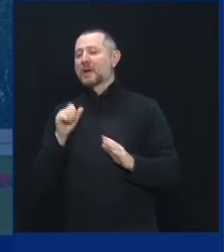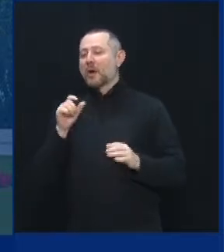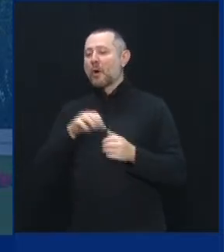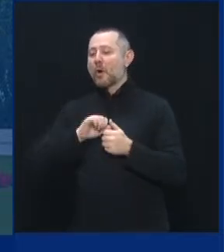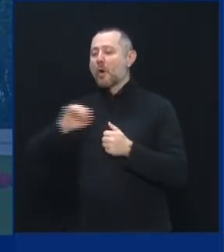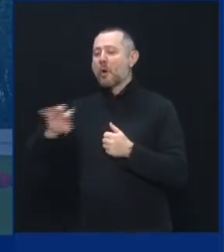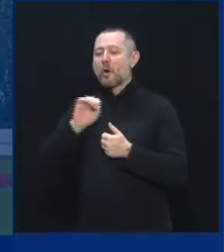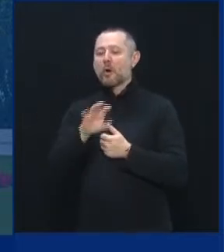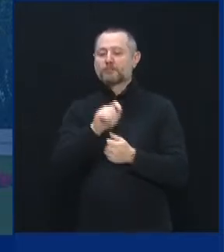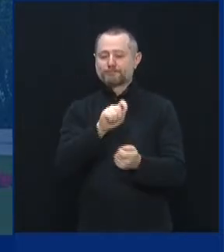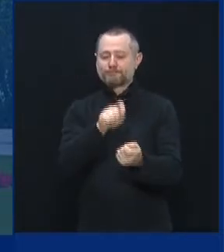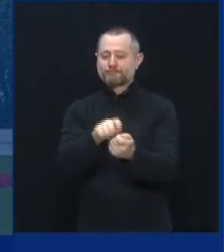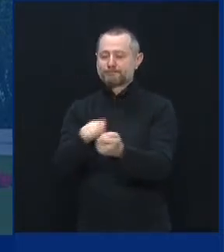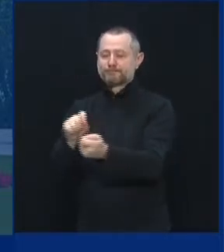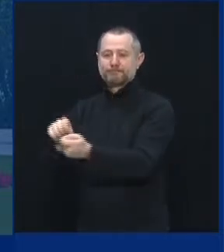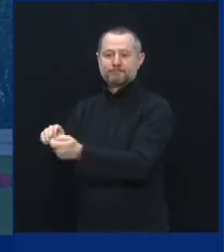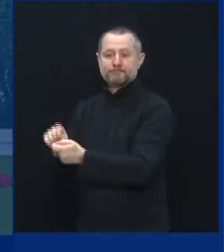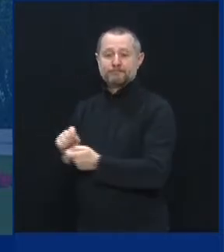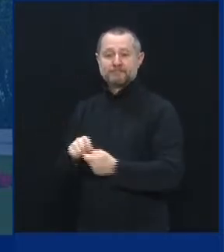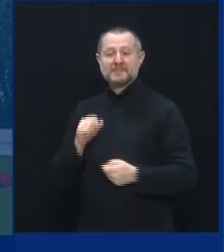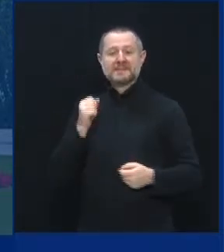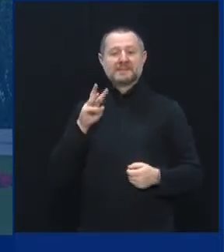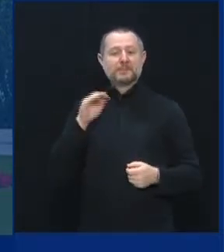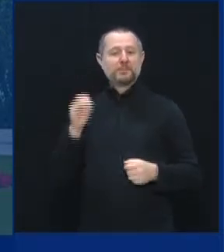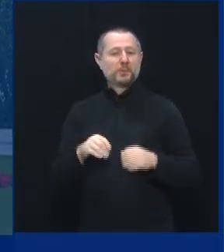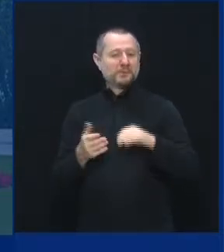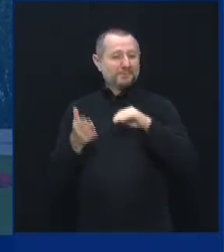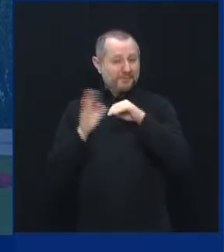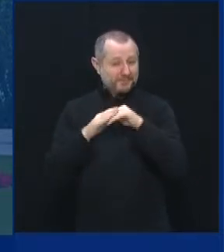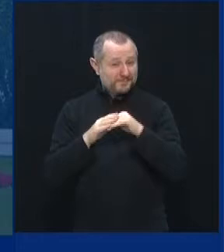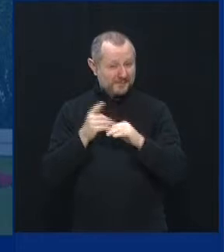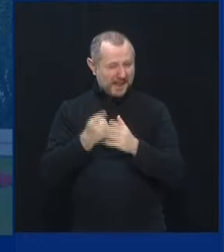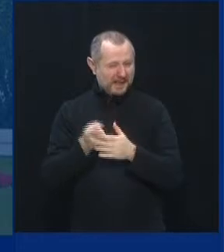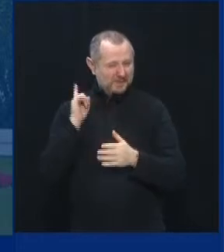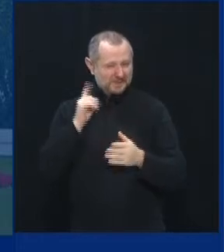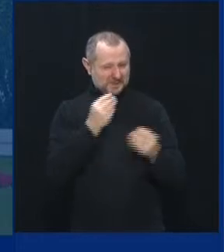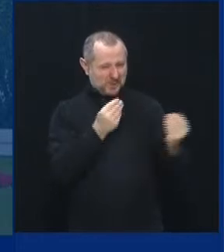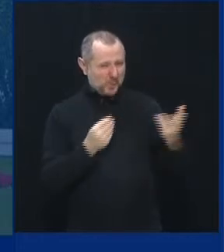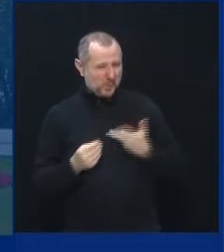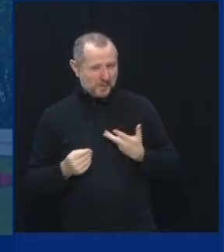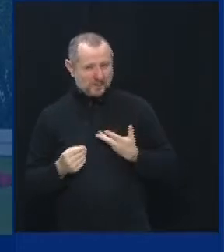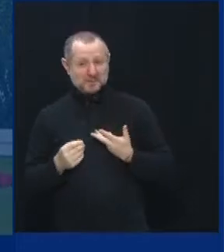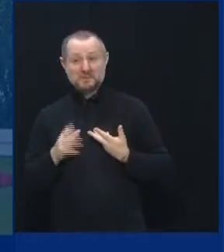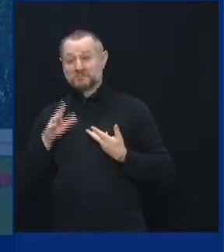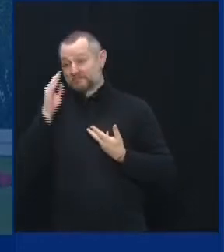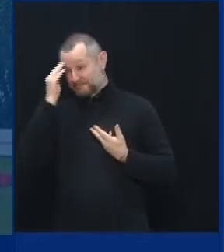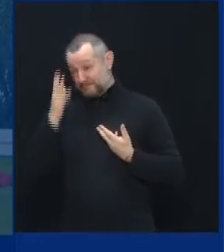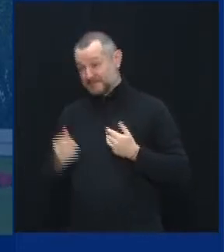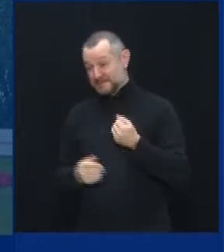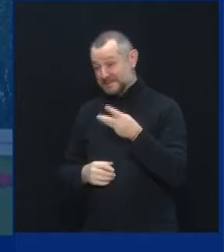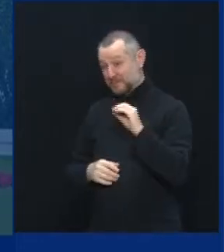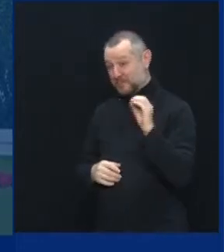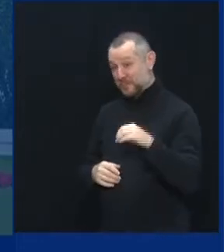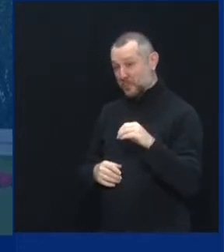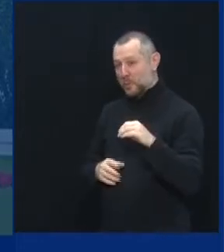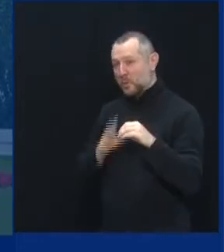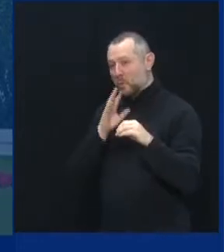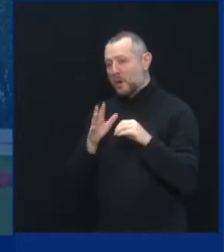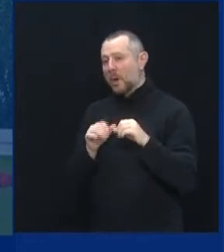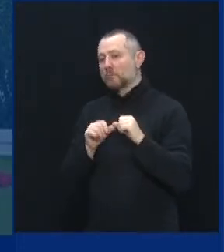16% last week. And they said that 16% would continue for 3